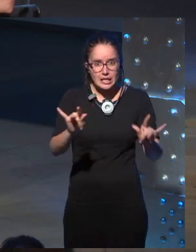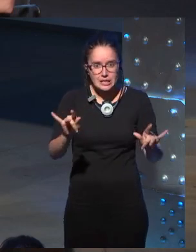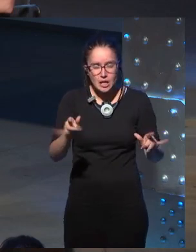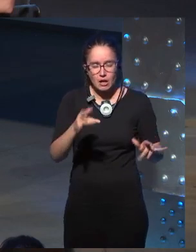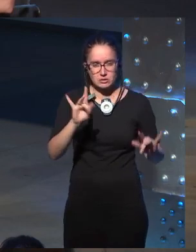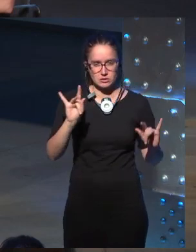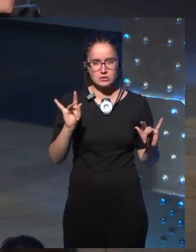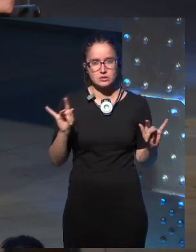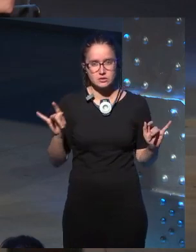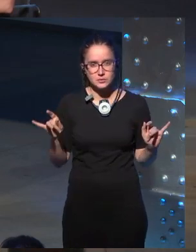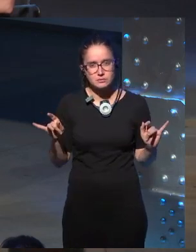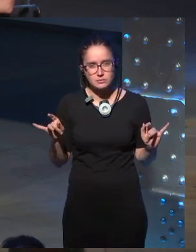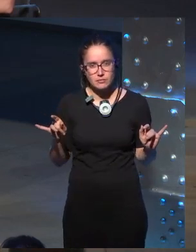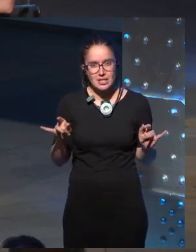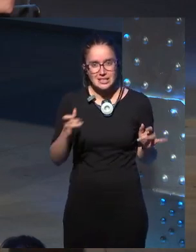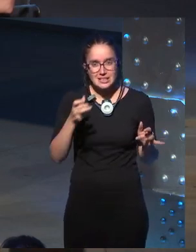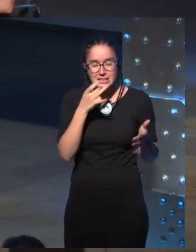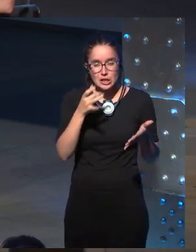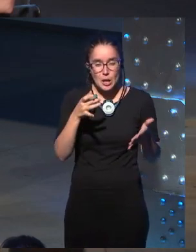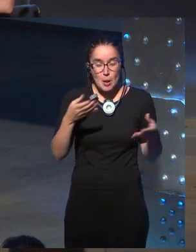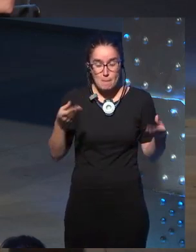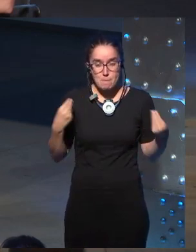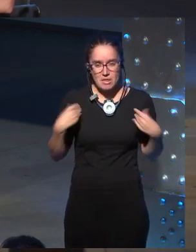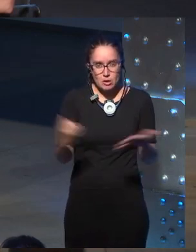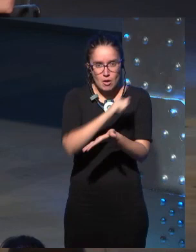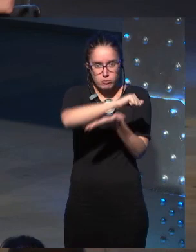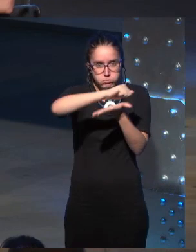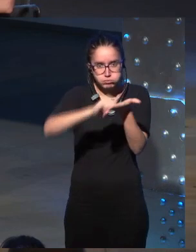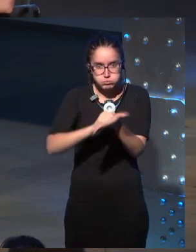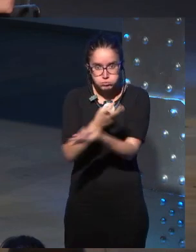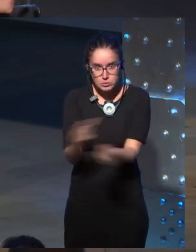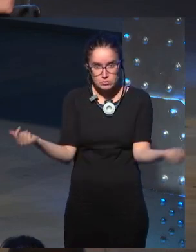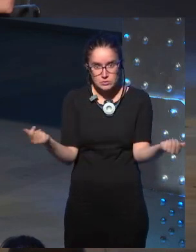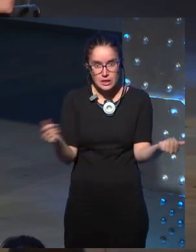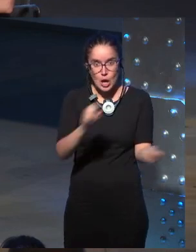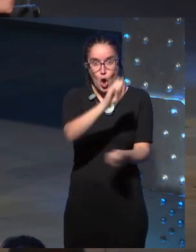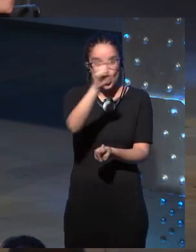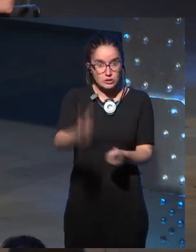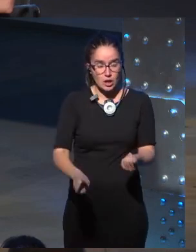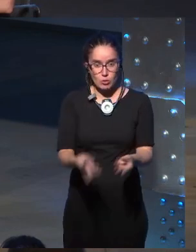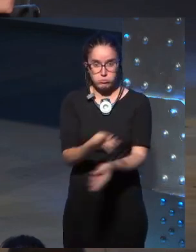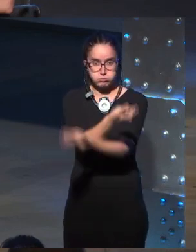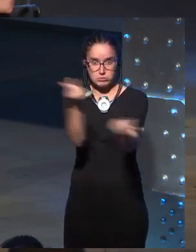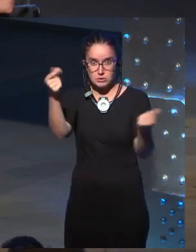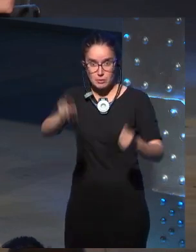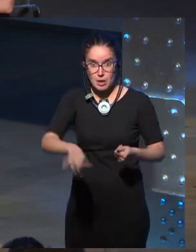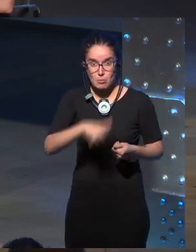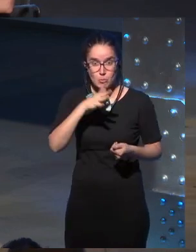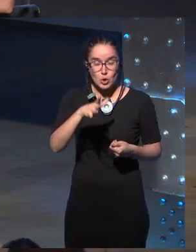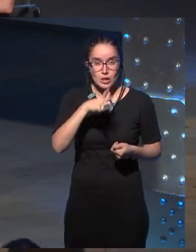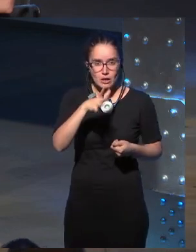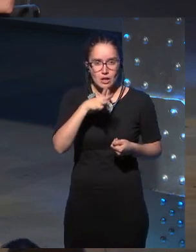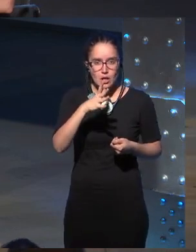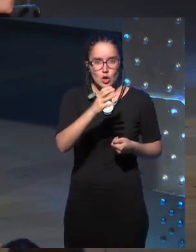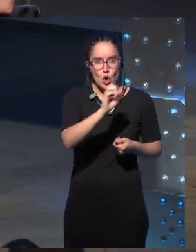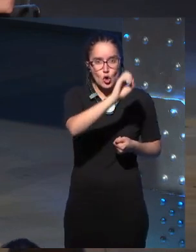erase all life, oxygen will be gone, because oxygen doesn't stay very long here